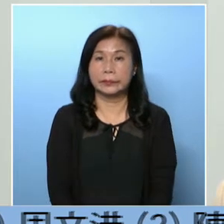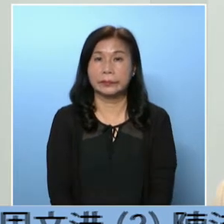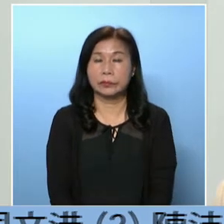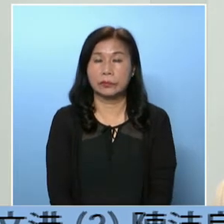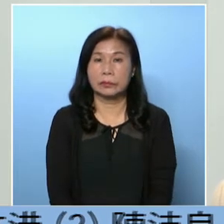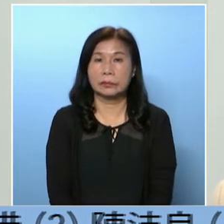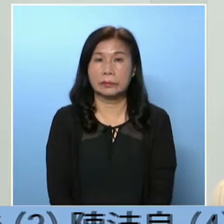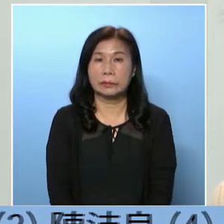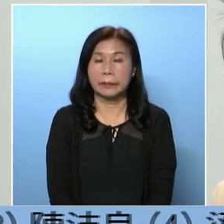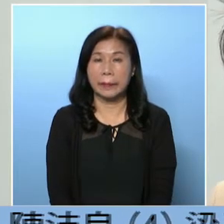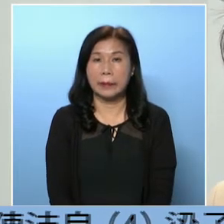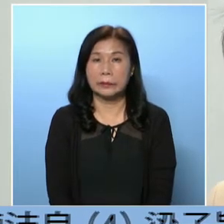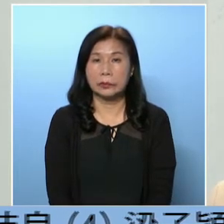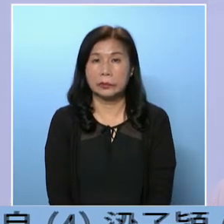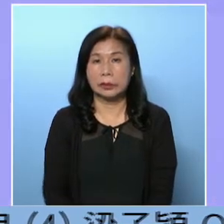Mr. Vincent Zheng.